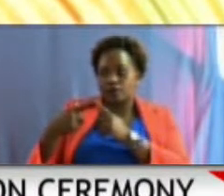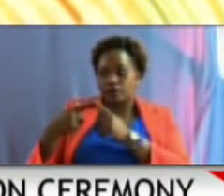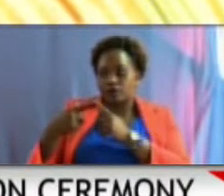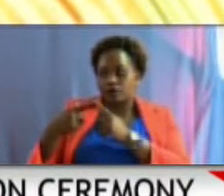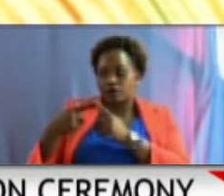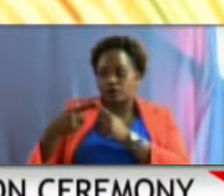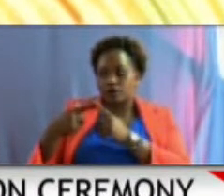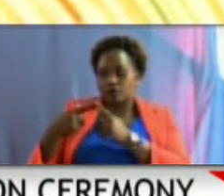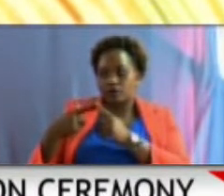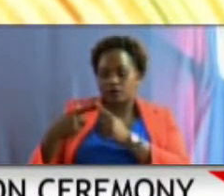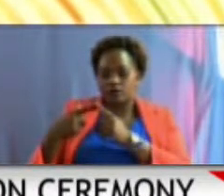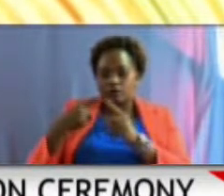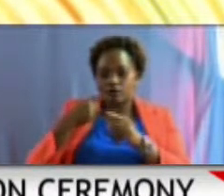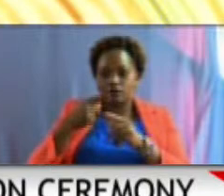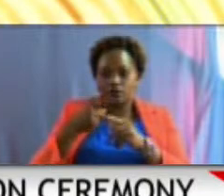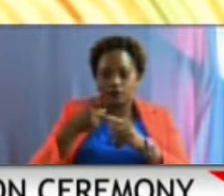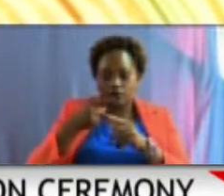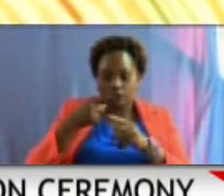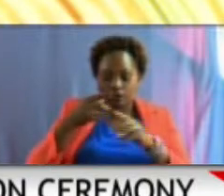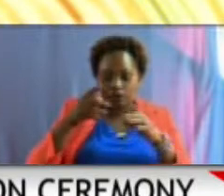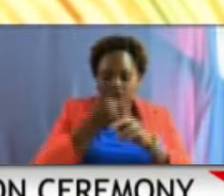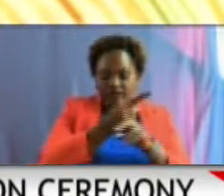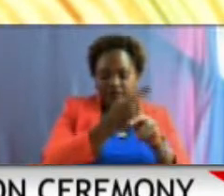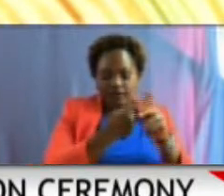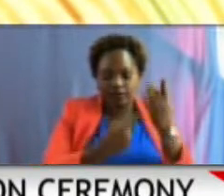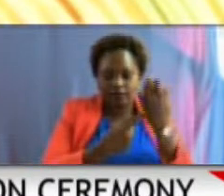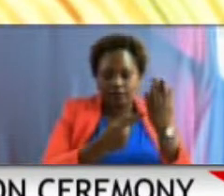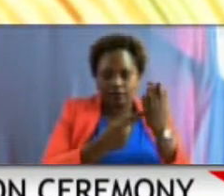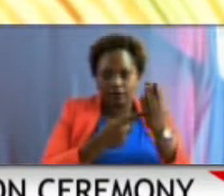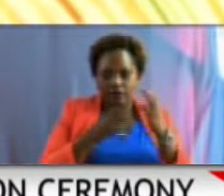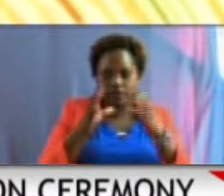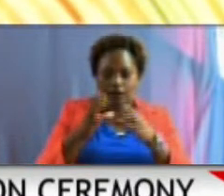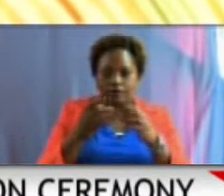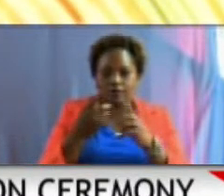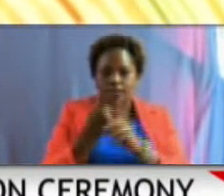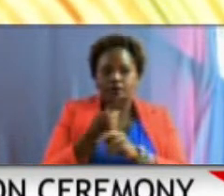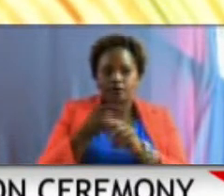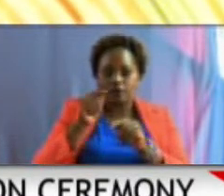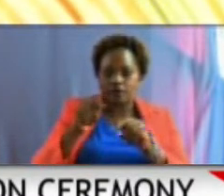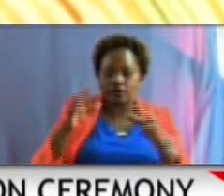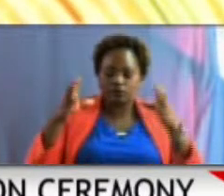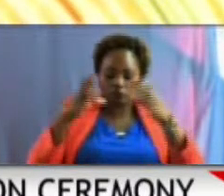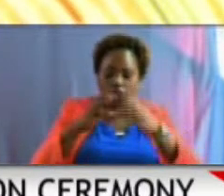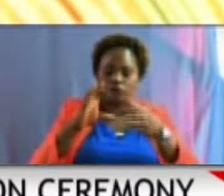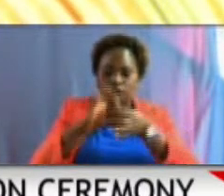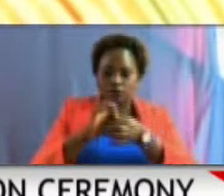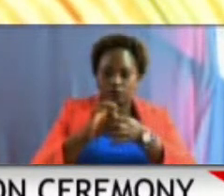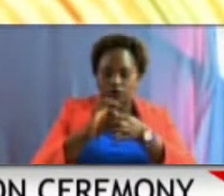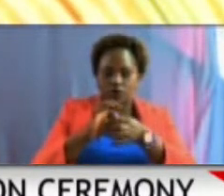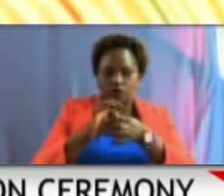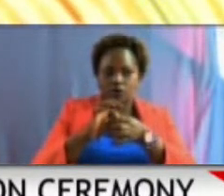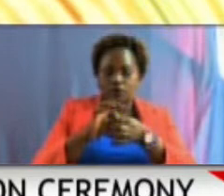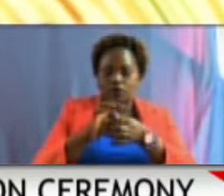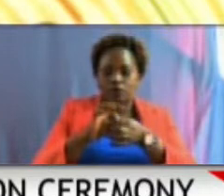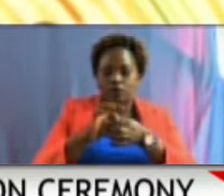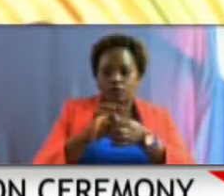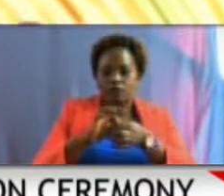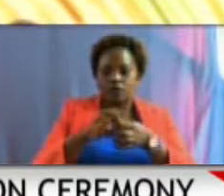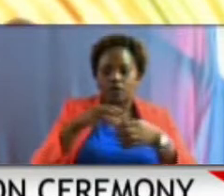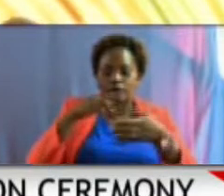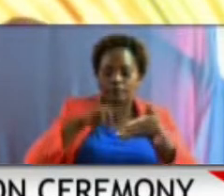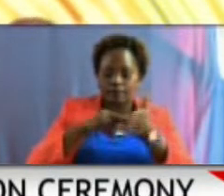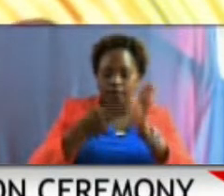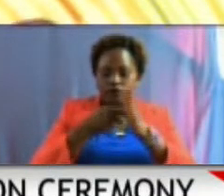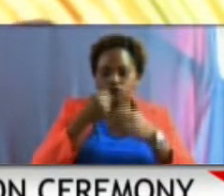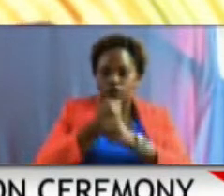ISTE, Huawei Technologies Company, and Concert Technopolis. These collaborations and partnerships are meant